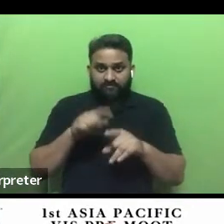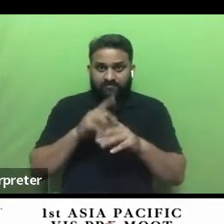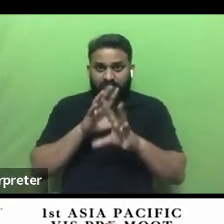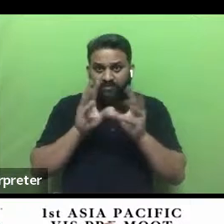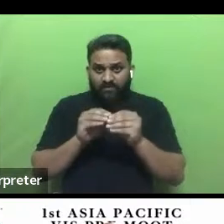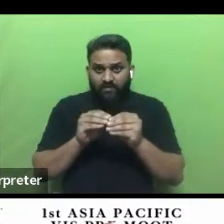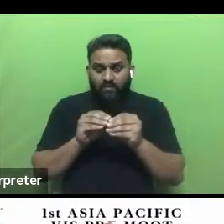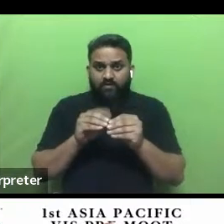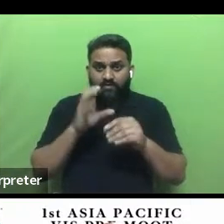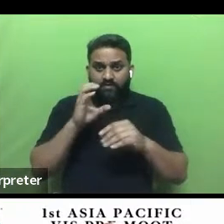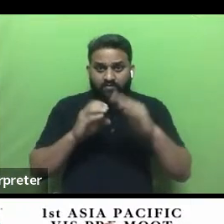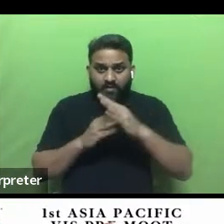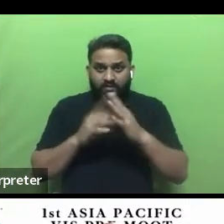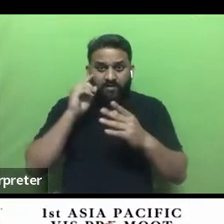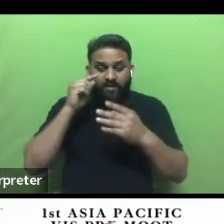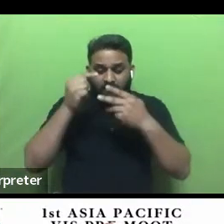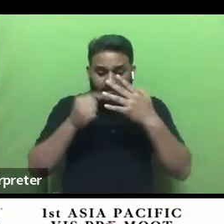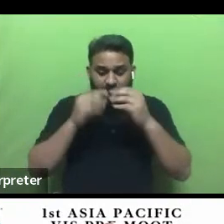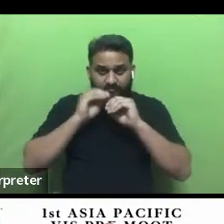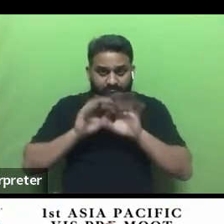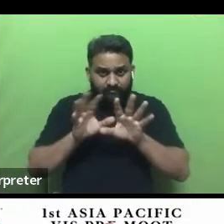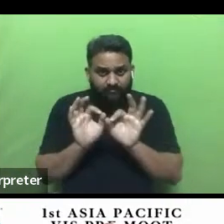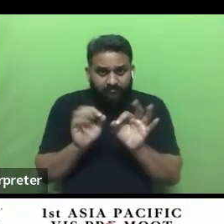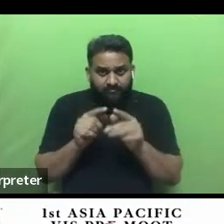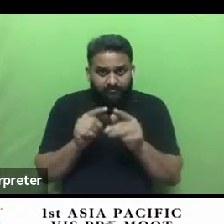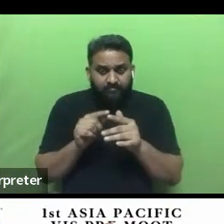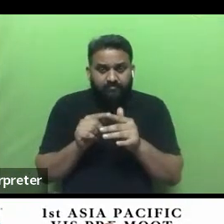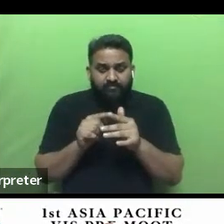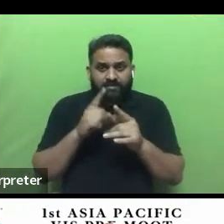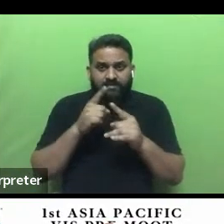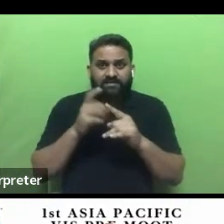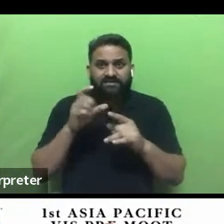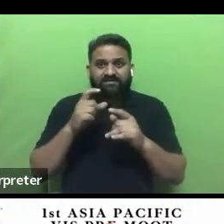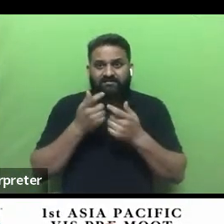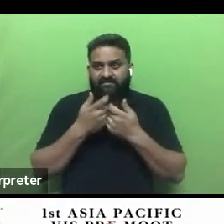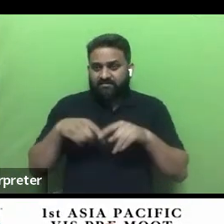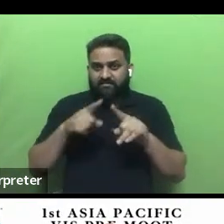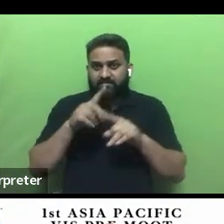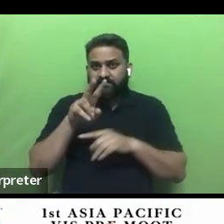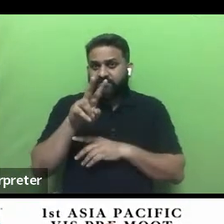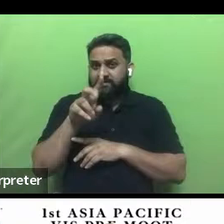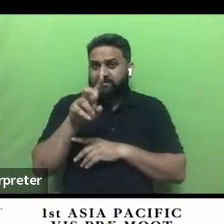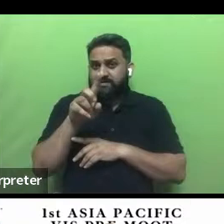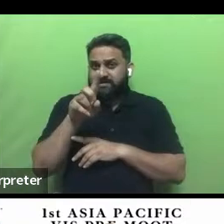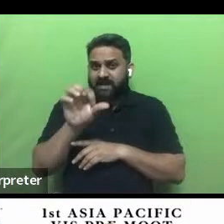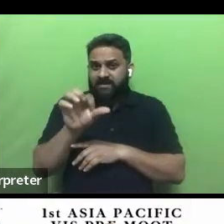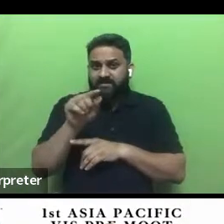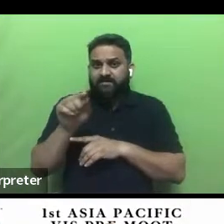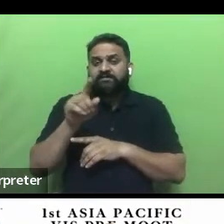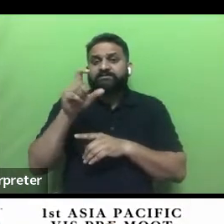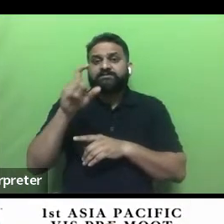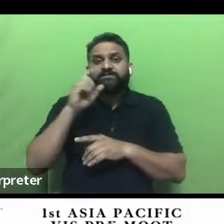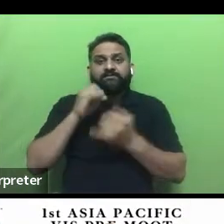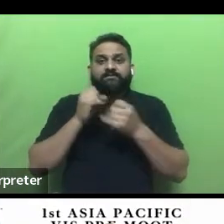to contract formation. And in fact, Schwenzer, in his commentary to Article 19 of the CISG, says that in practice, such a clause is never